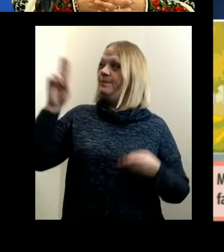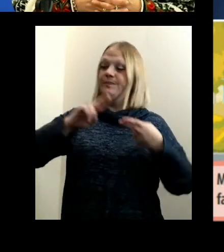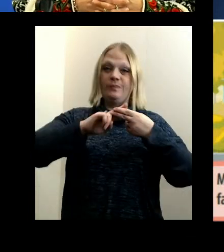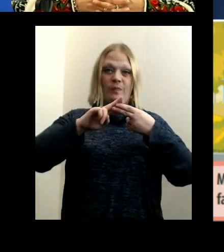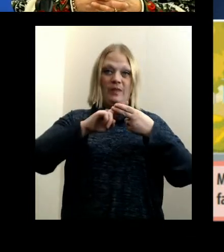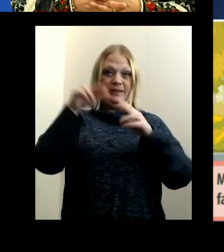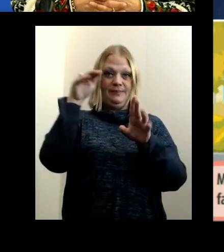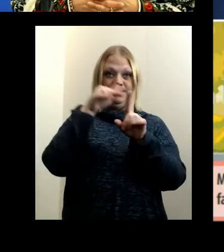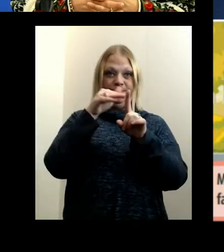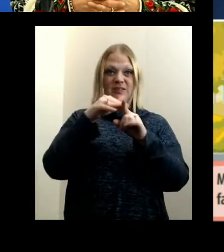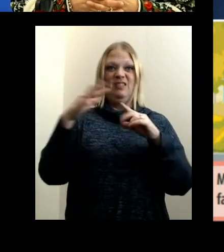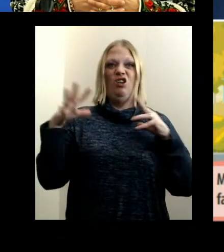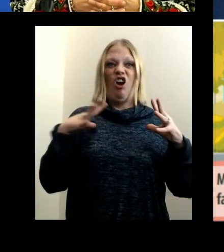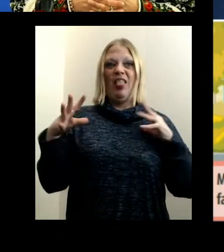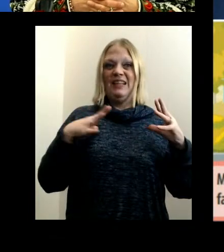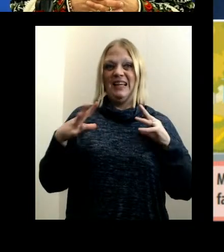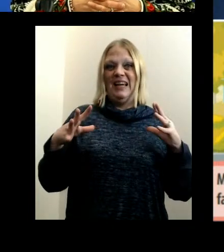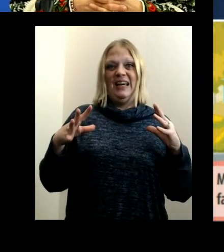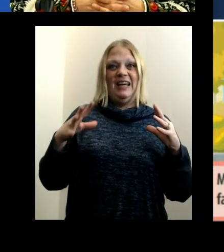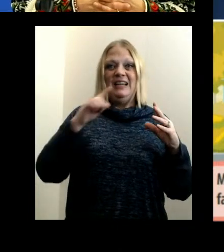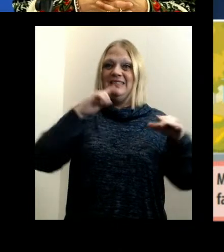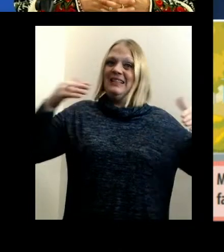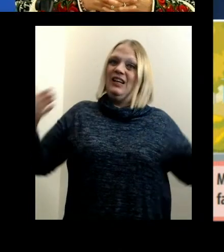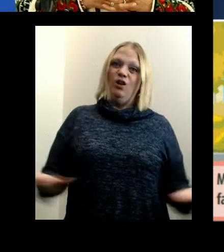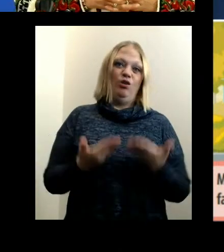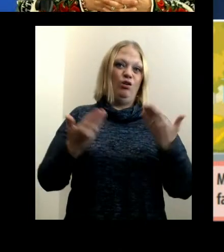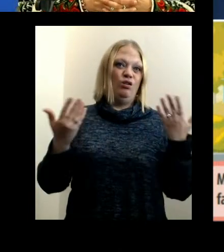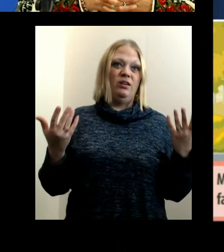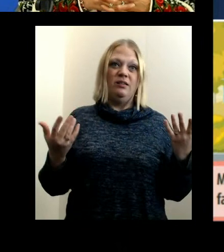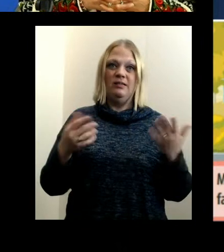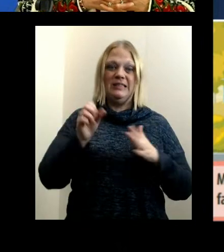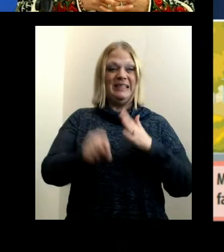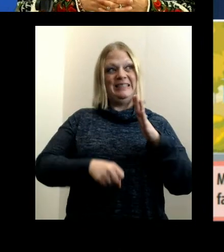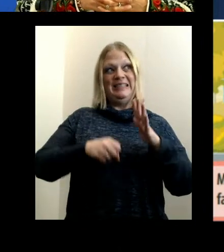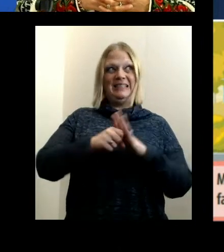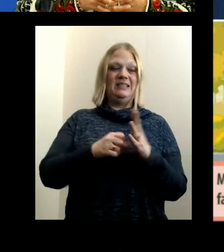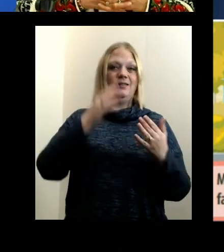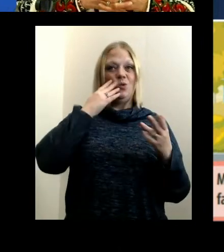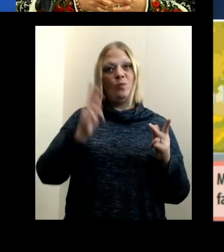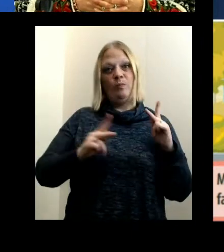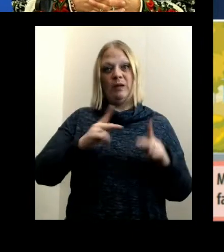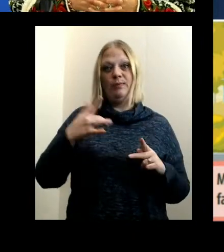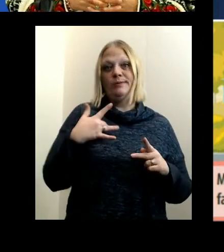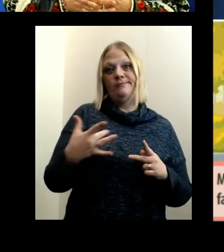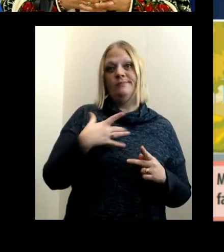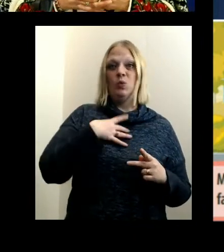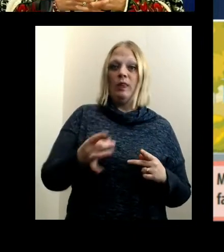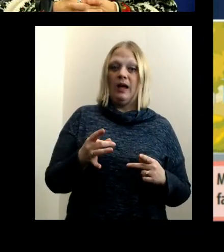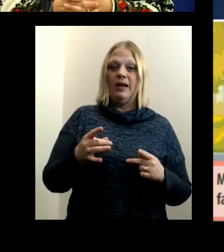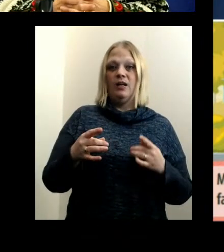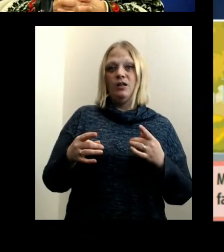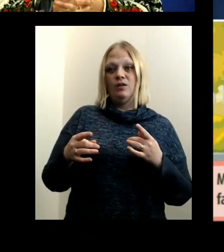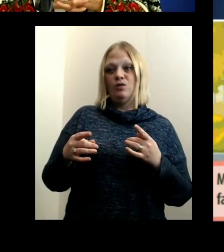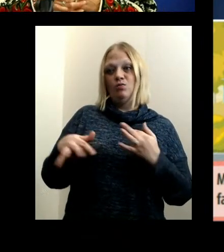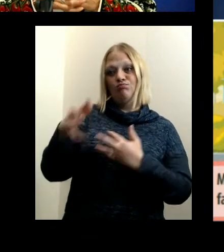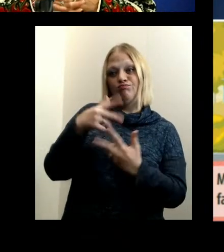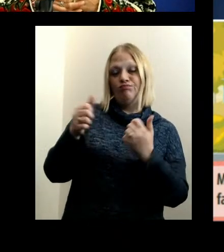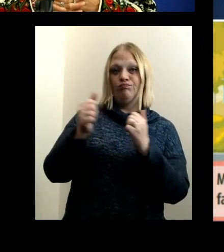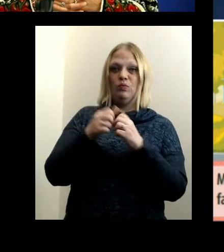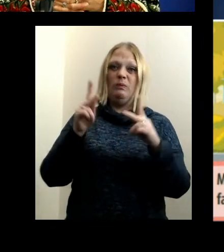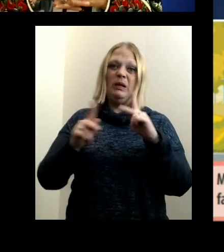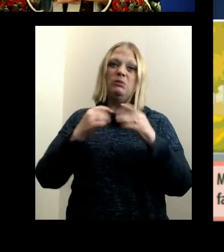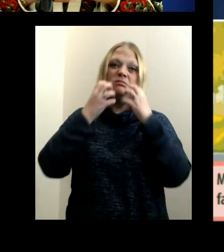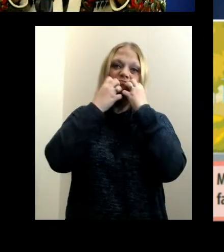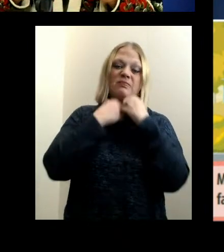remind us that the holiday season is upon us. And I know people usually like to spend the holiday with people that they love and that